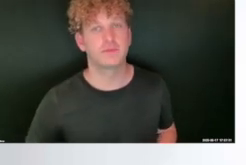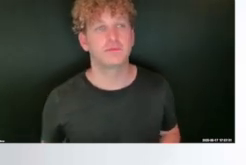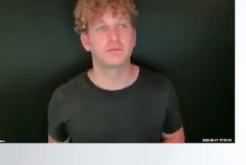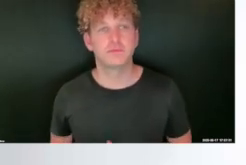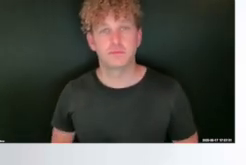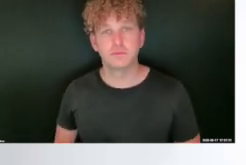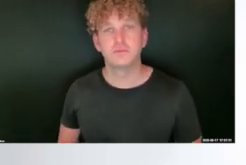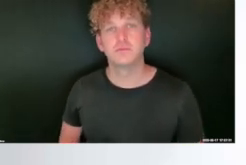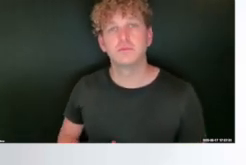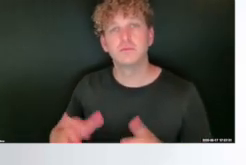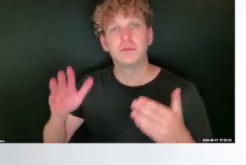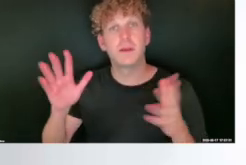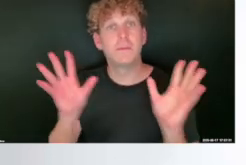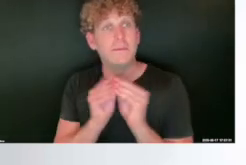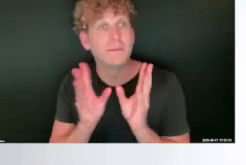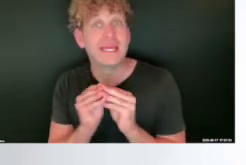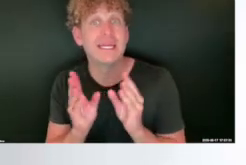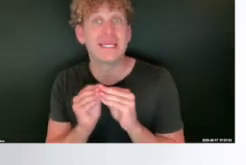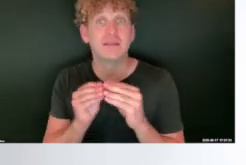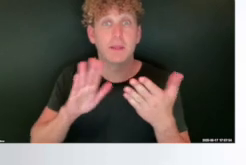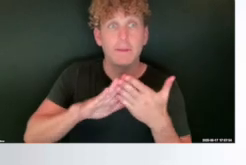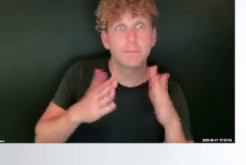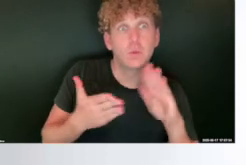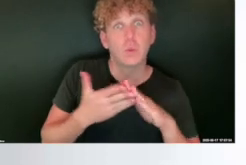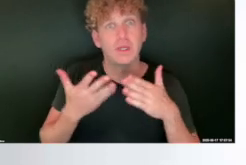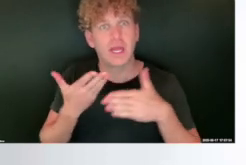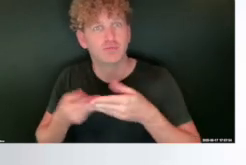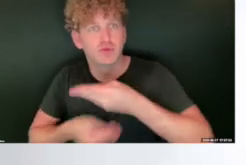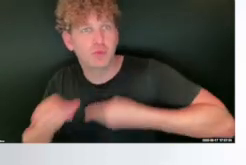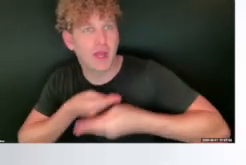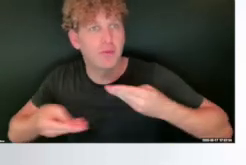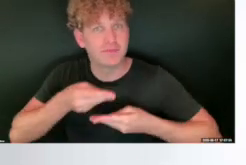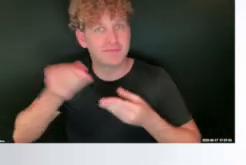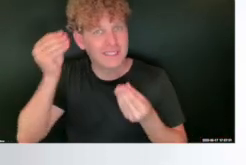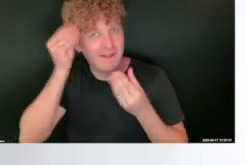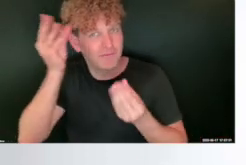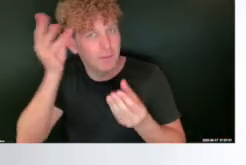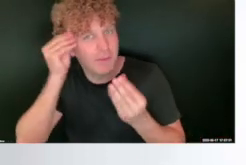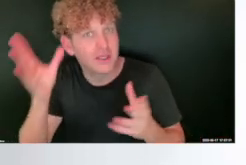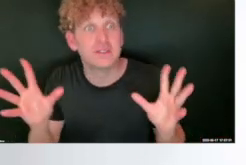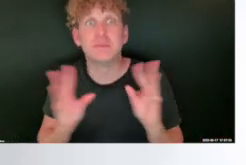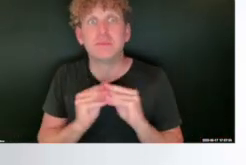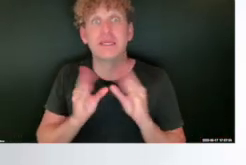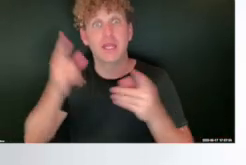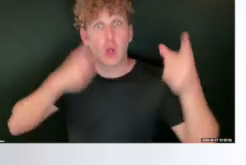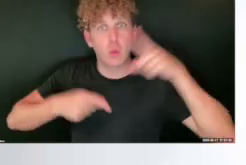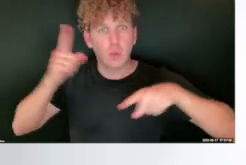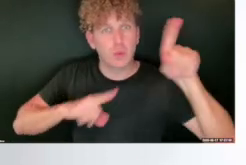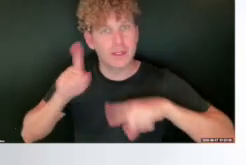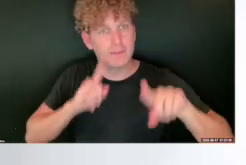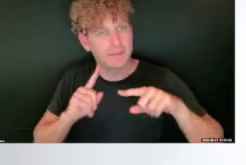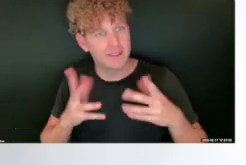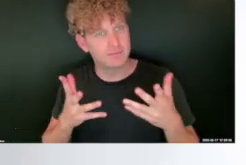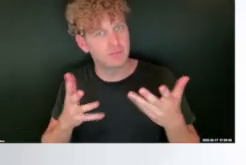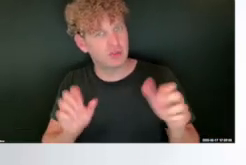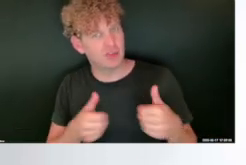First up for today's agenda, we have Stephanie Parent, Heather Choi, and Catherine Canepa giving us a summary of today's